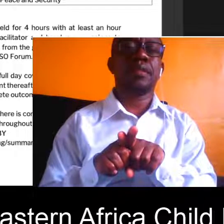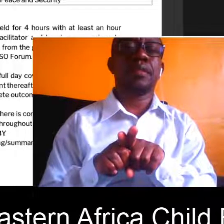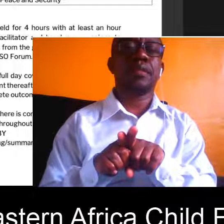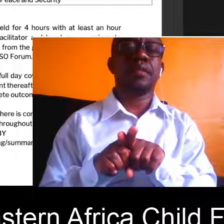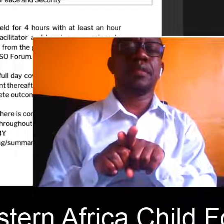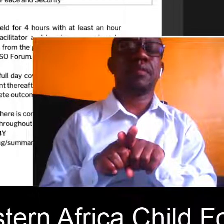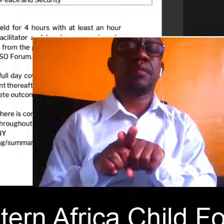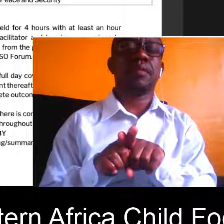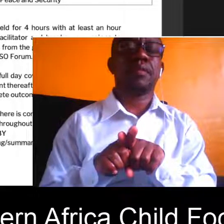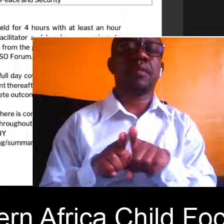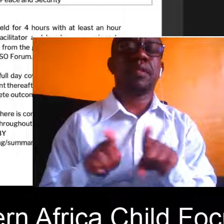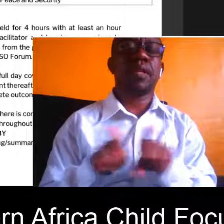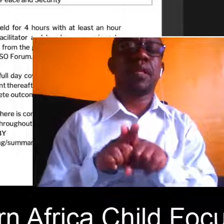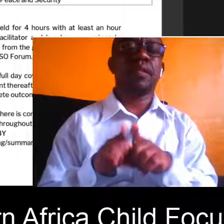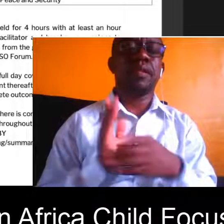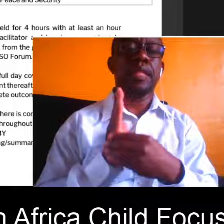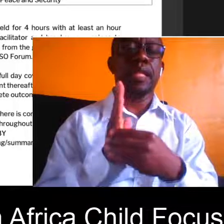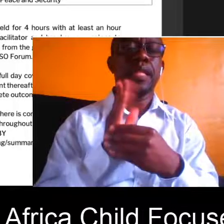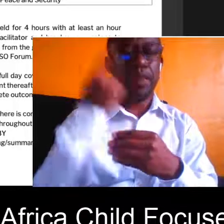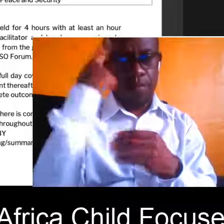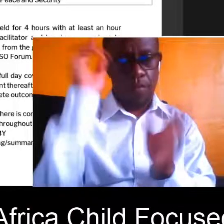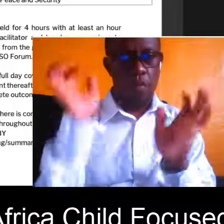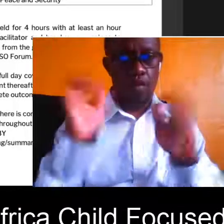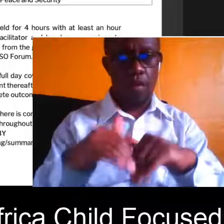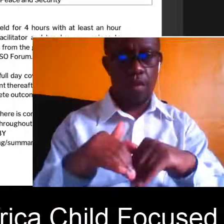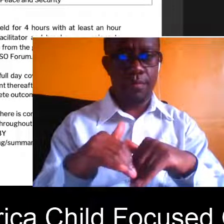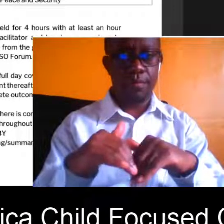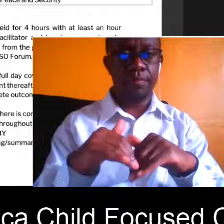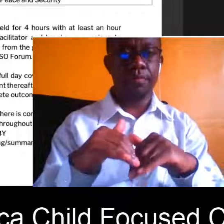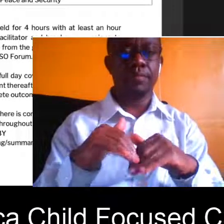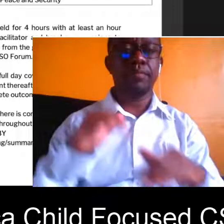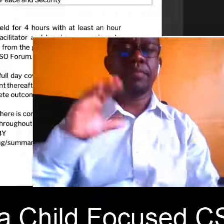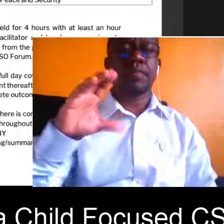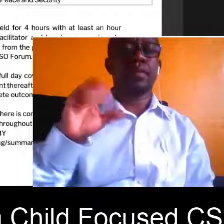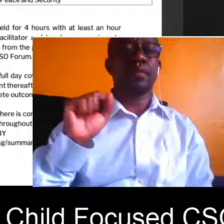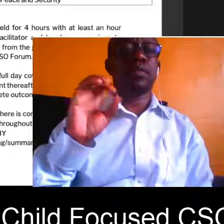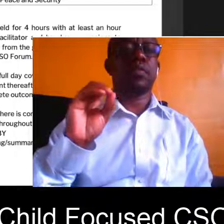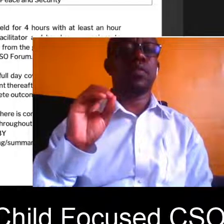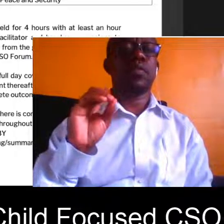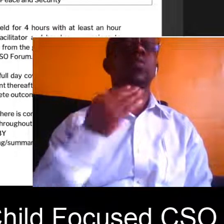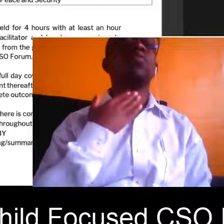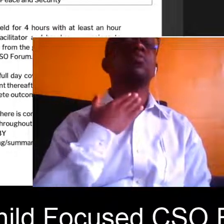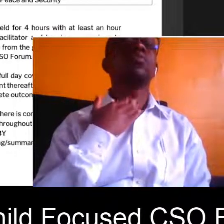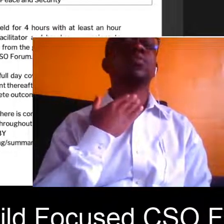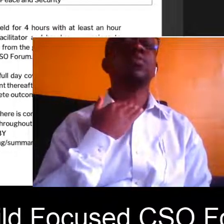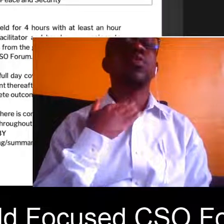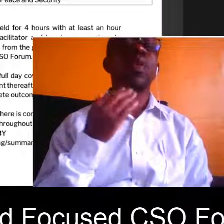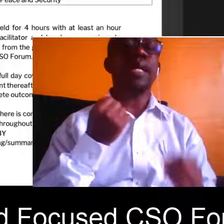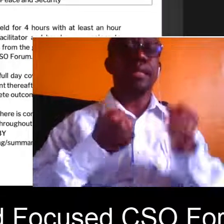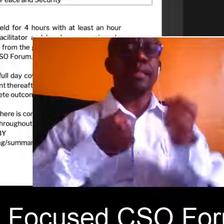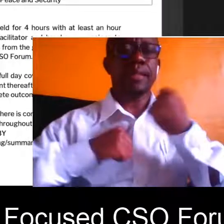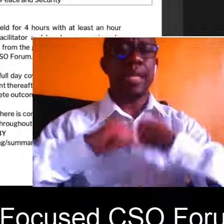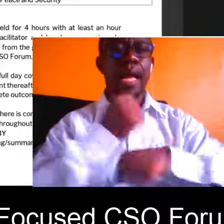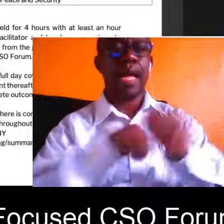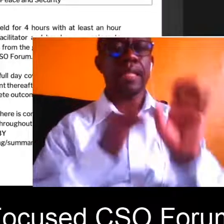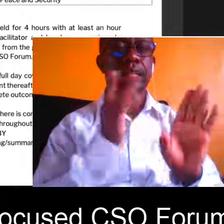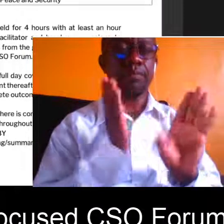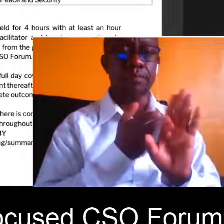lead for the forum. And CSOs, wanted a bit more active participation